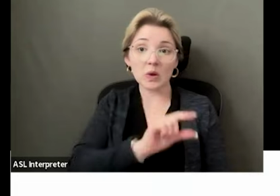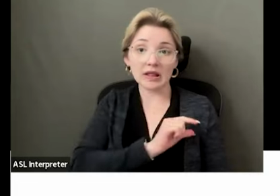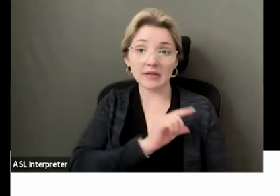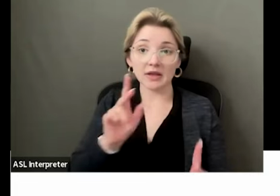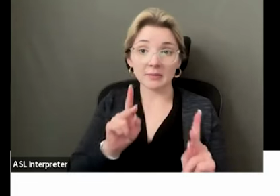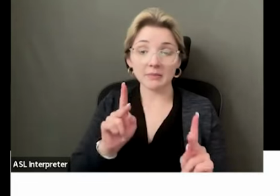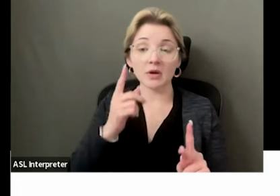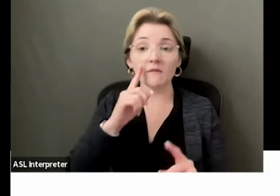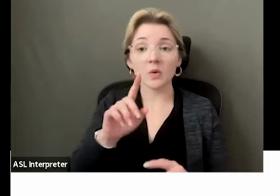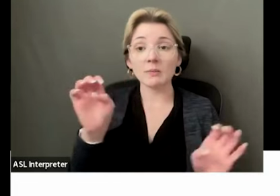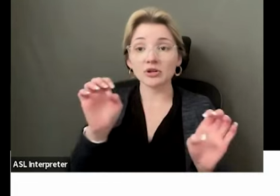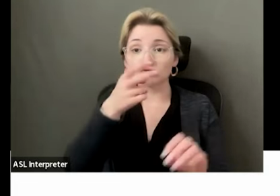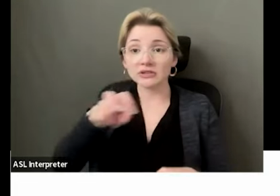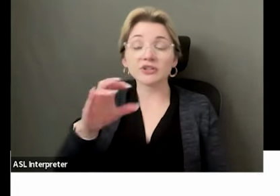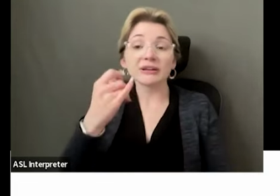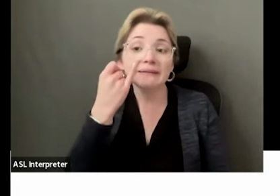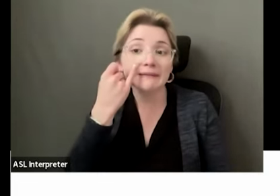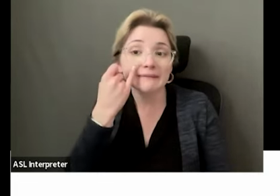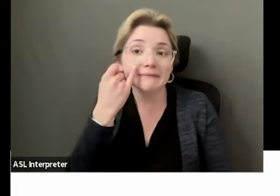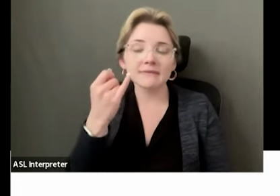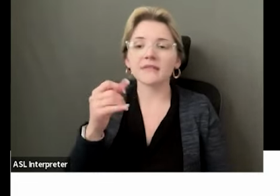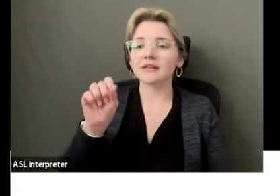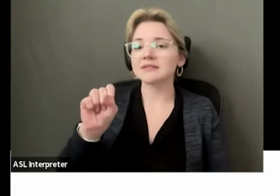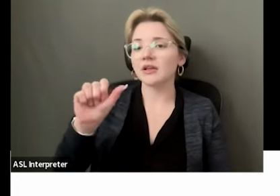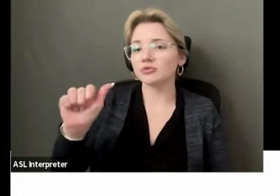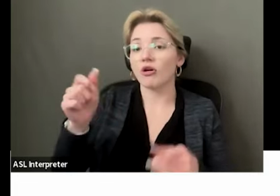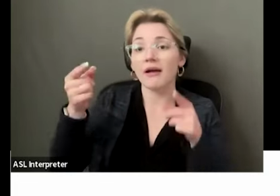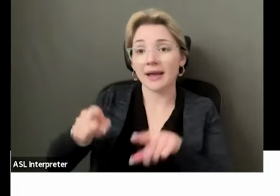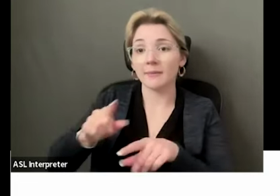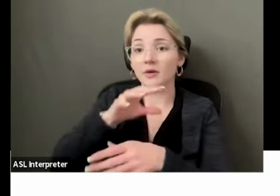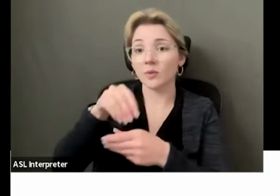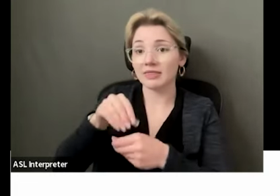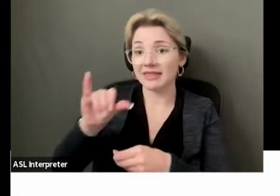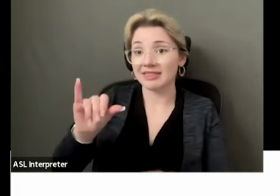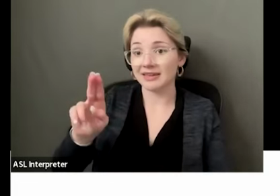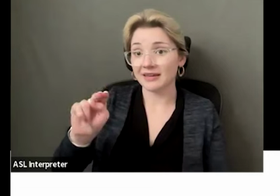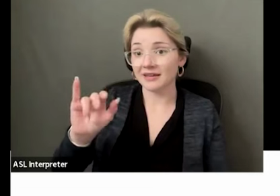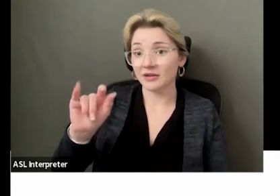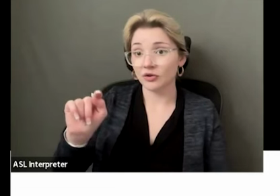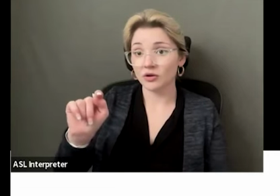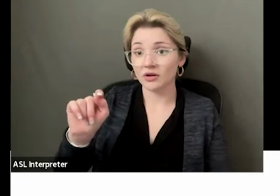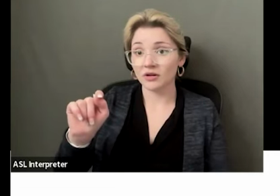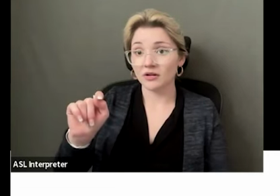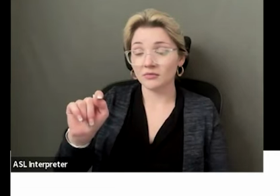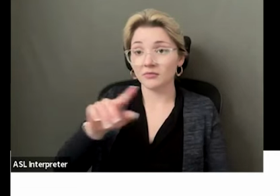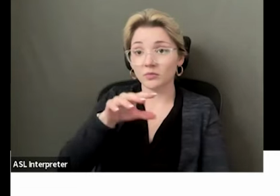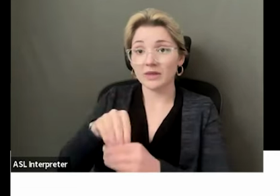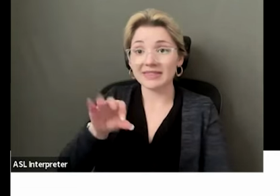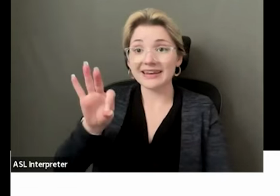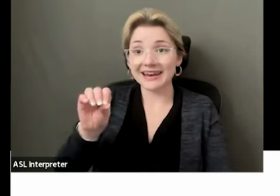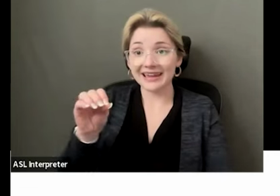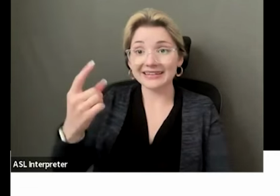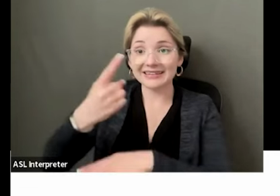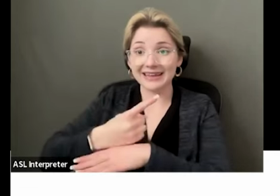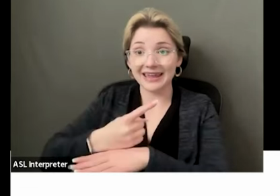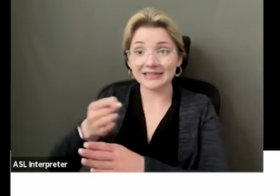transfers, which is if there was an incident of sexual assault in the unit 90 days prior, they can request an emergency transfer as